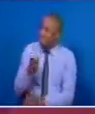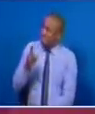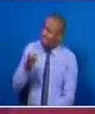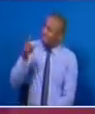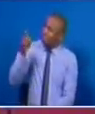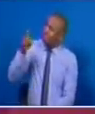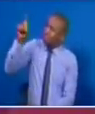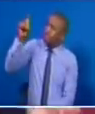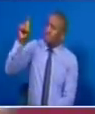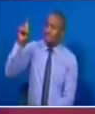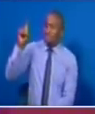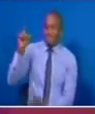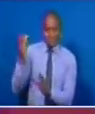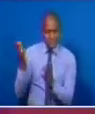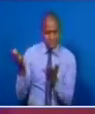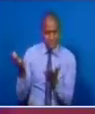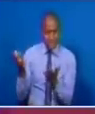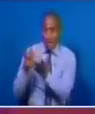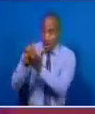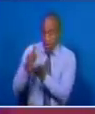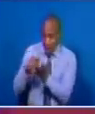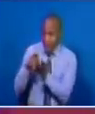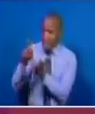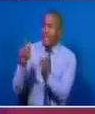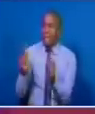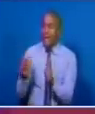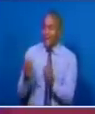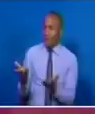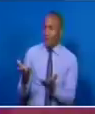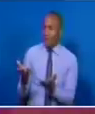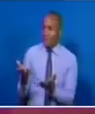from the concessional loans and have gone for